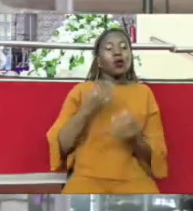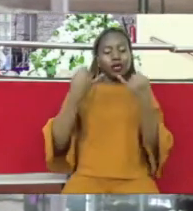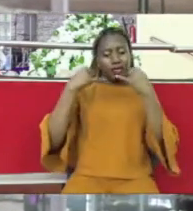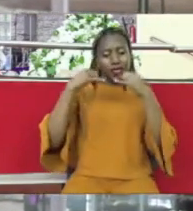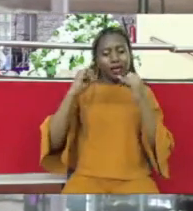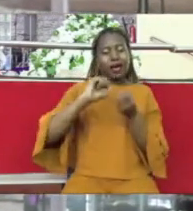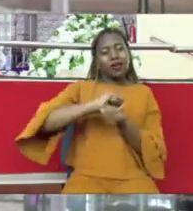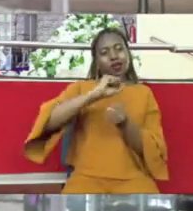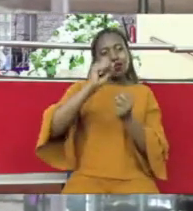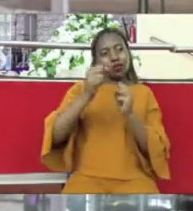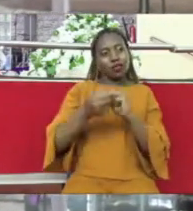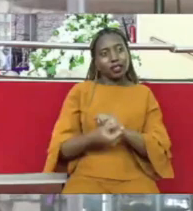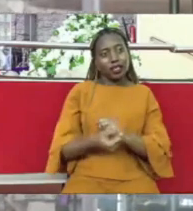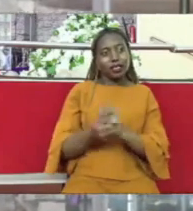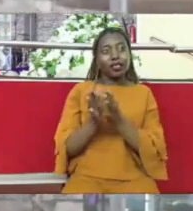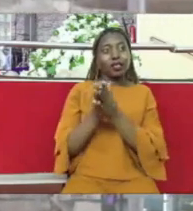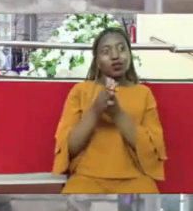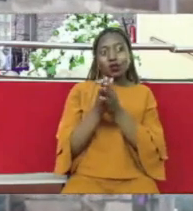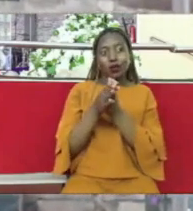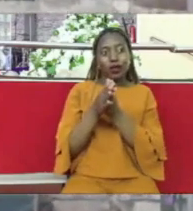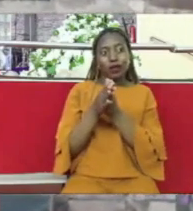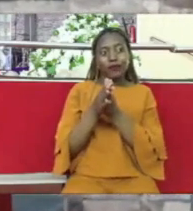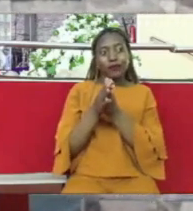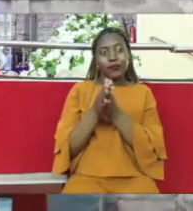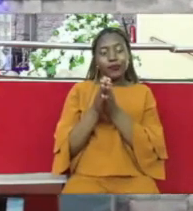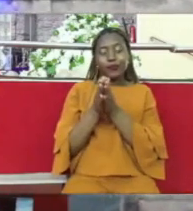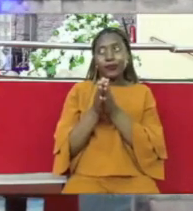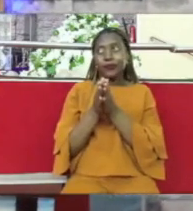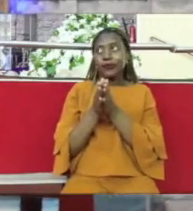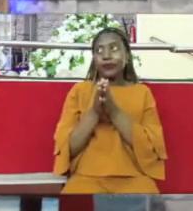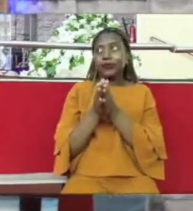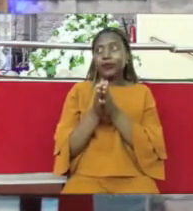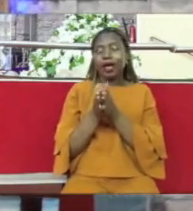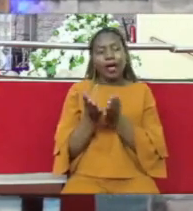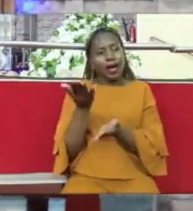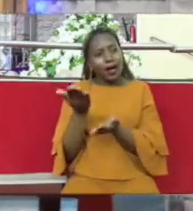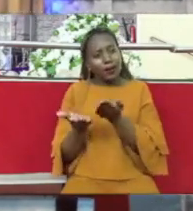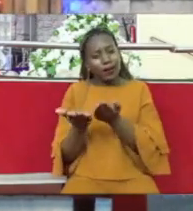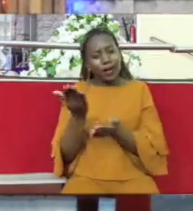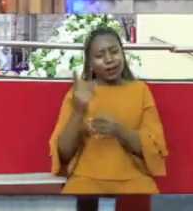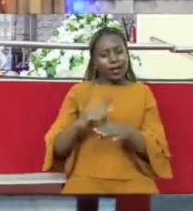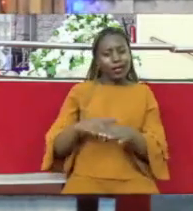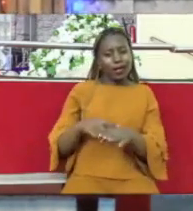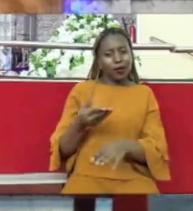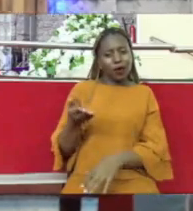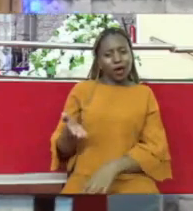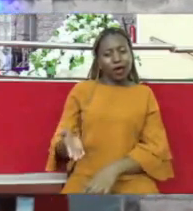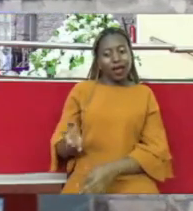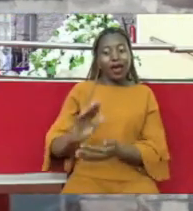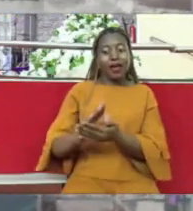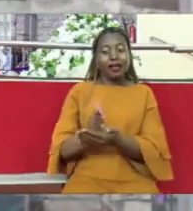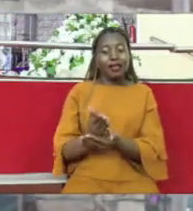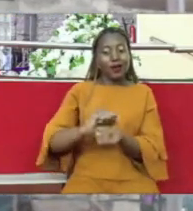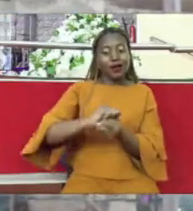mwingine huwa nasi pia tunajaribu kubadilisha mazungumzo na masimulizi yetu. Or maybe as we are here and some are already changing the stories in